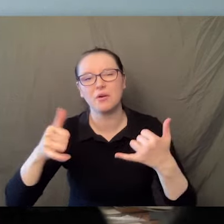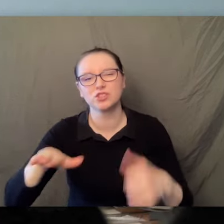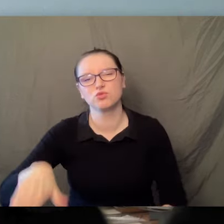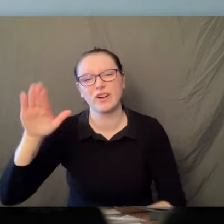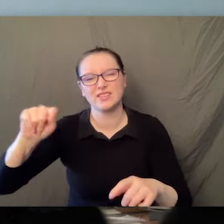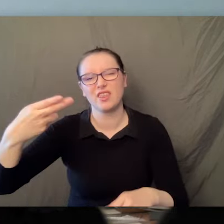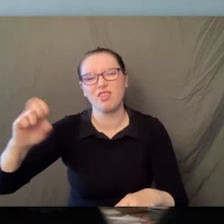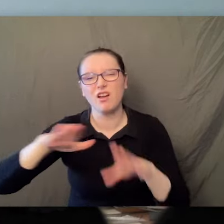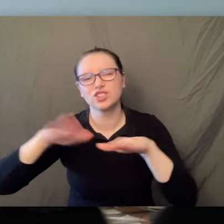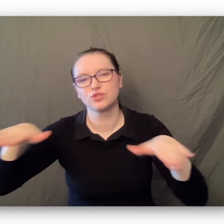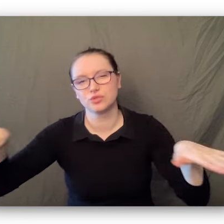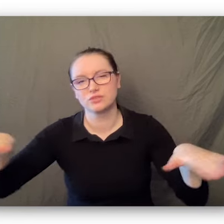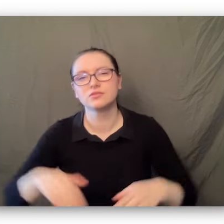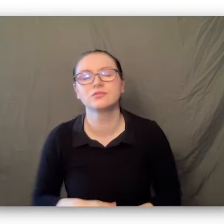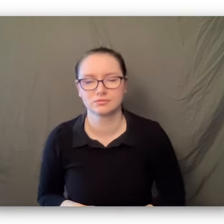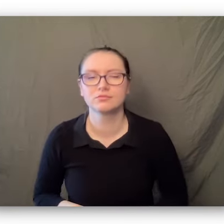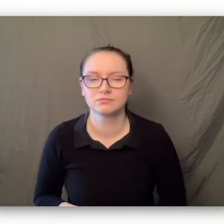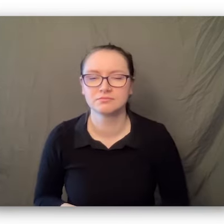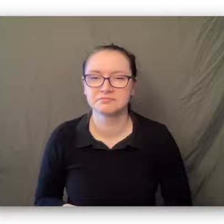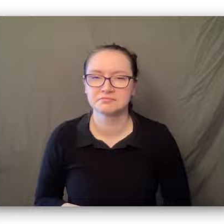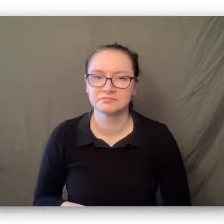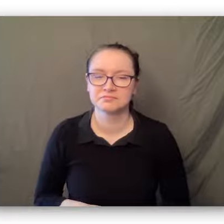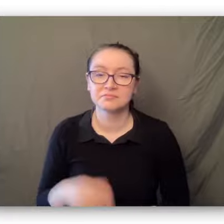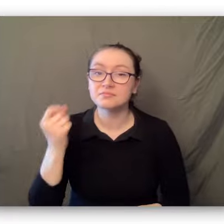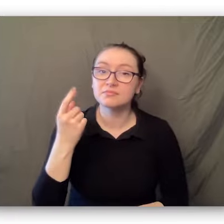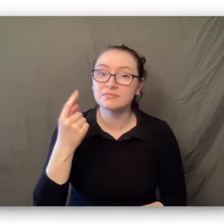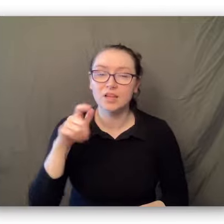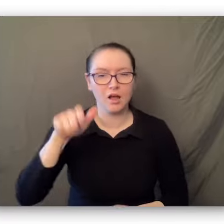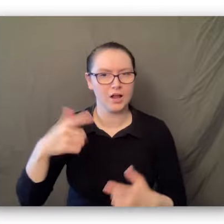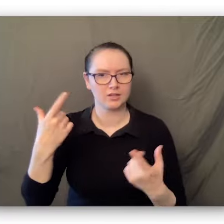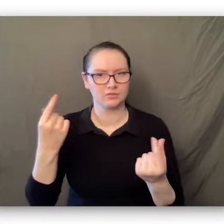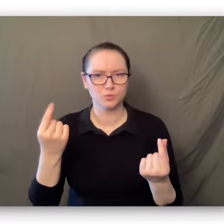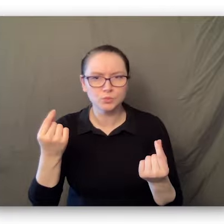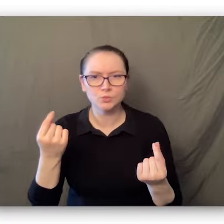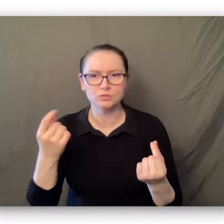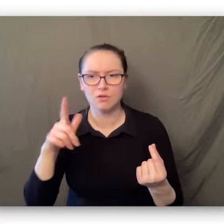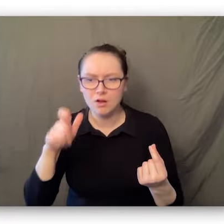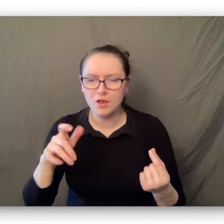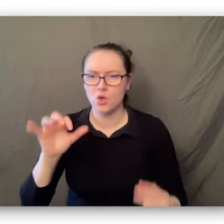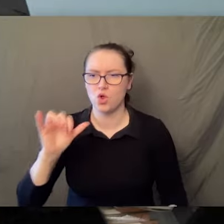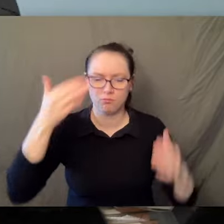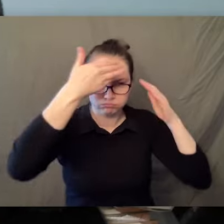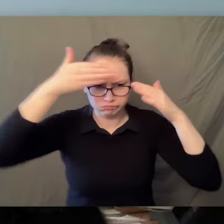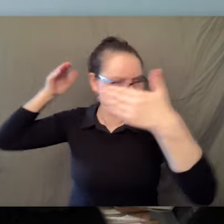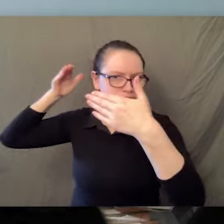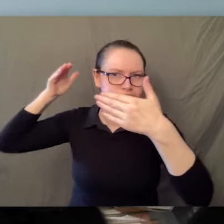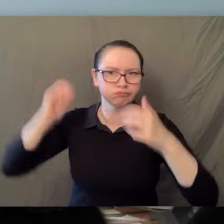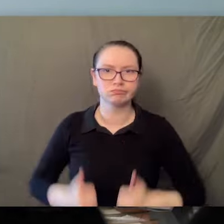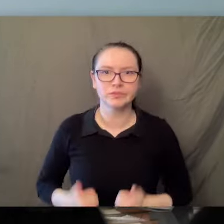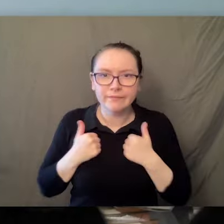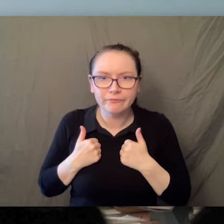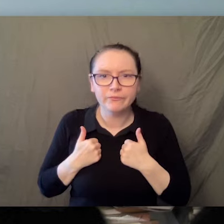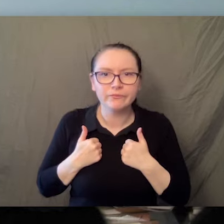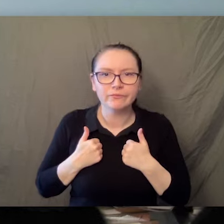My original goal, build cool companies in Alaska, shifted to this new mandate. In short, I had to get practical to